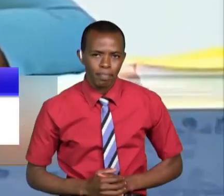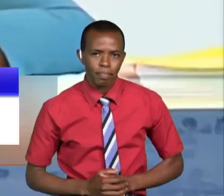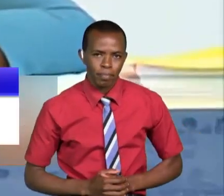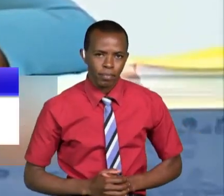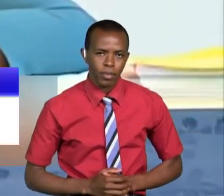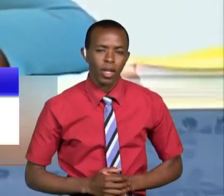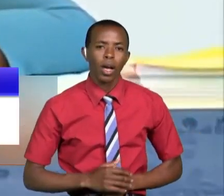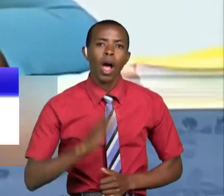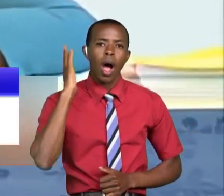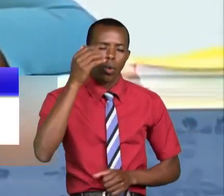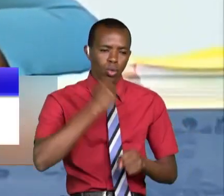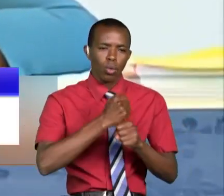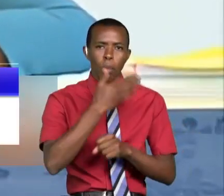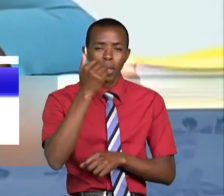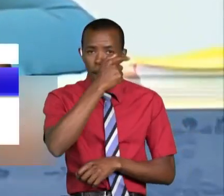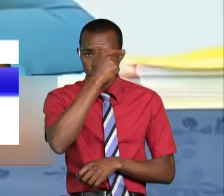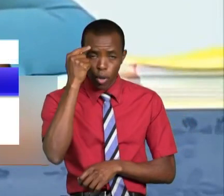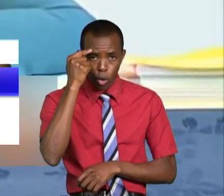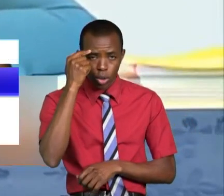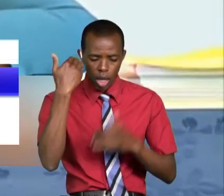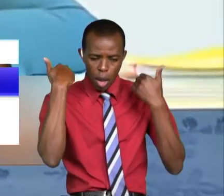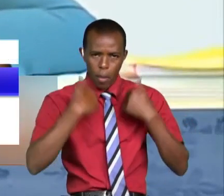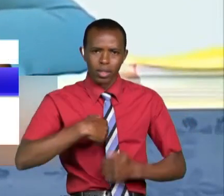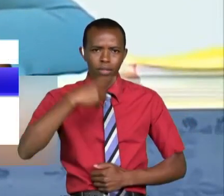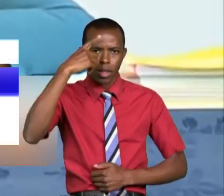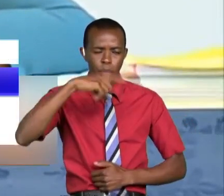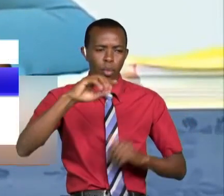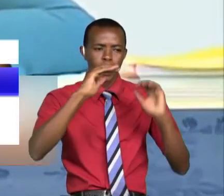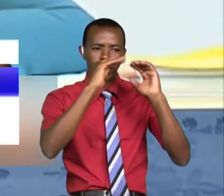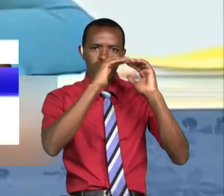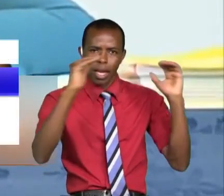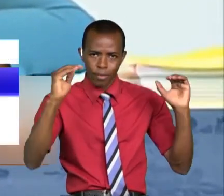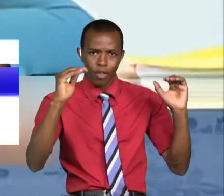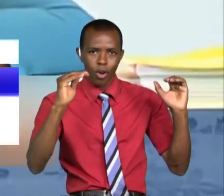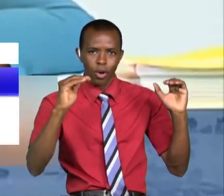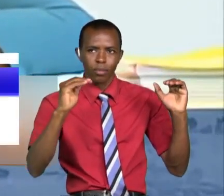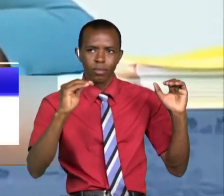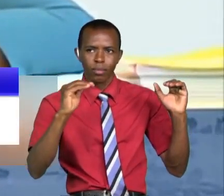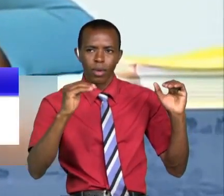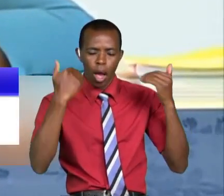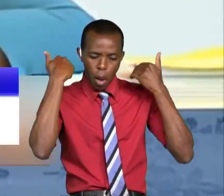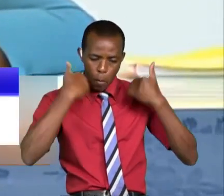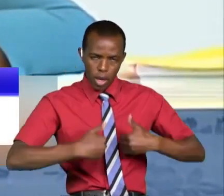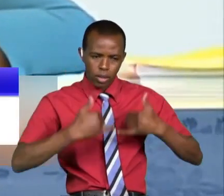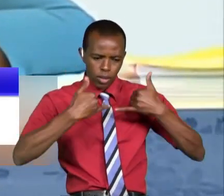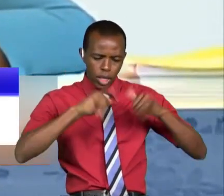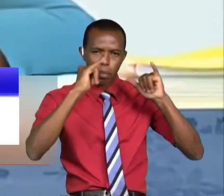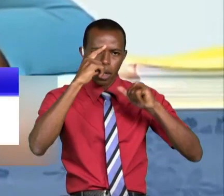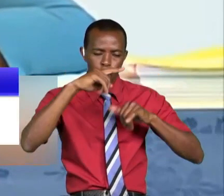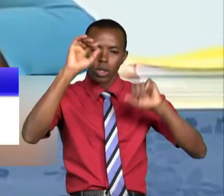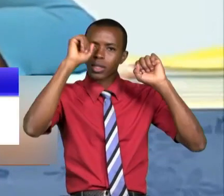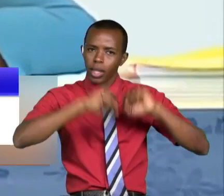I'll do better because I'll be at policy level. At policy level, I'm able to implement